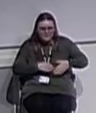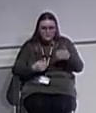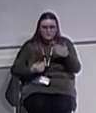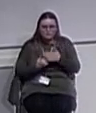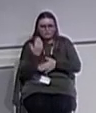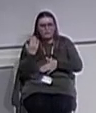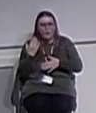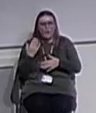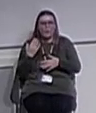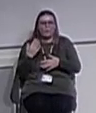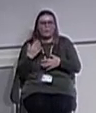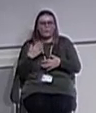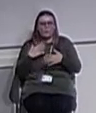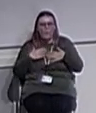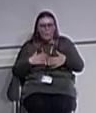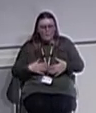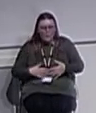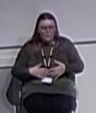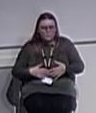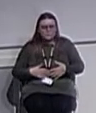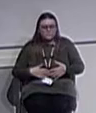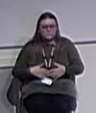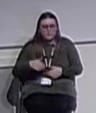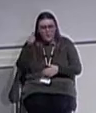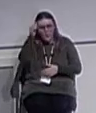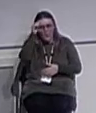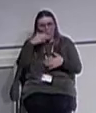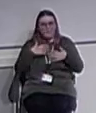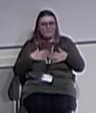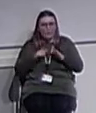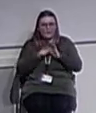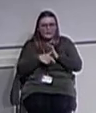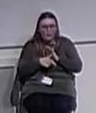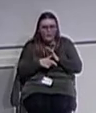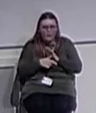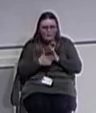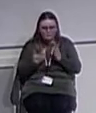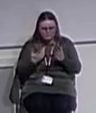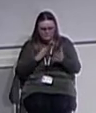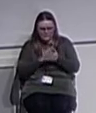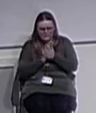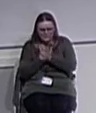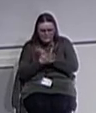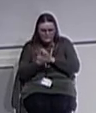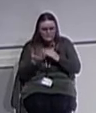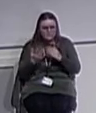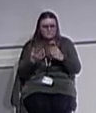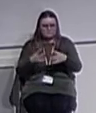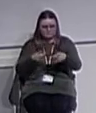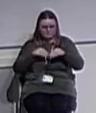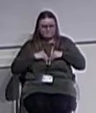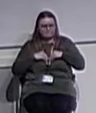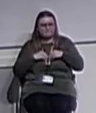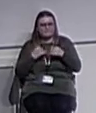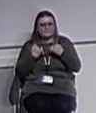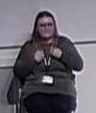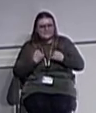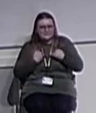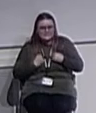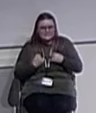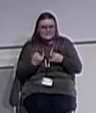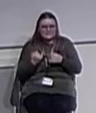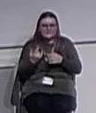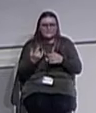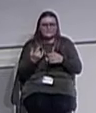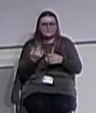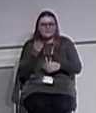released. And we know that when these body clocks go wrong, that's when we get disease. And we get systemic disease, so things like diabetes